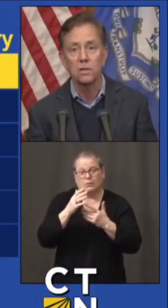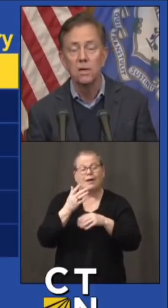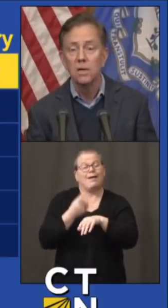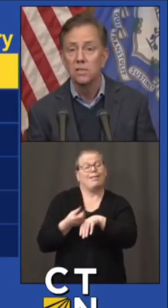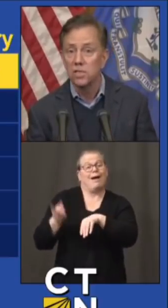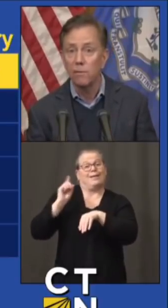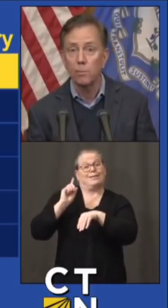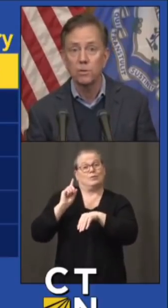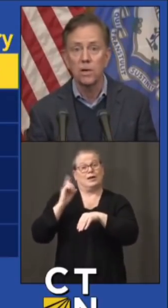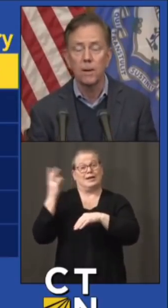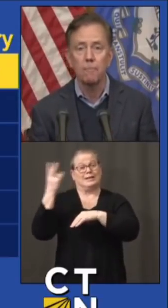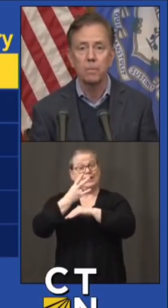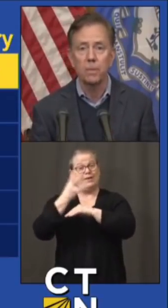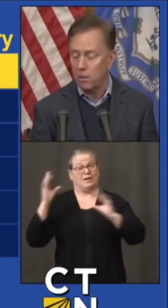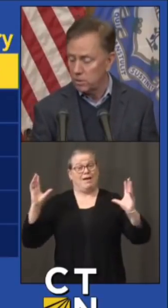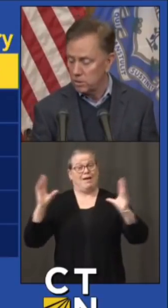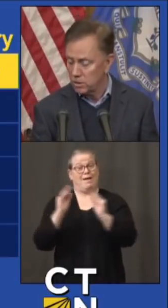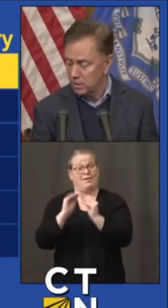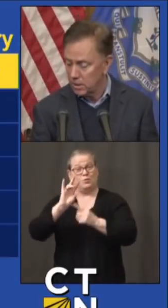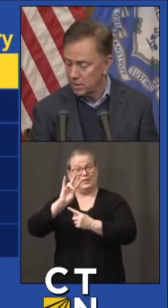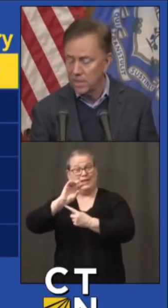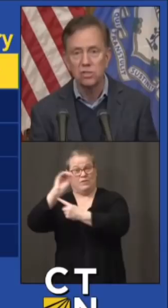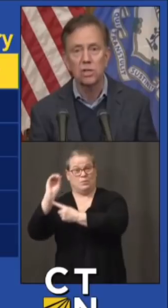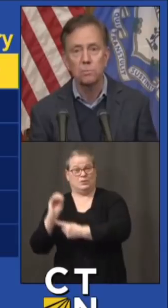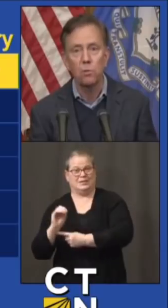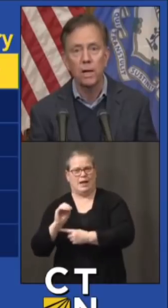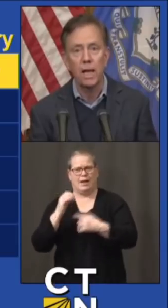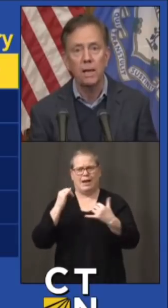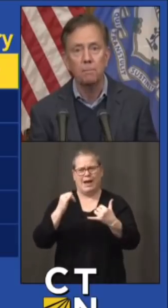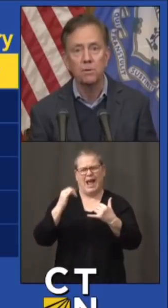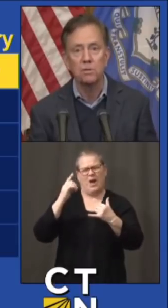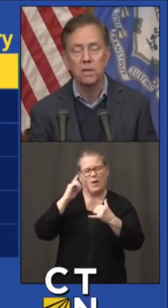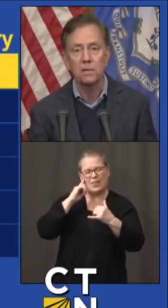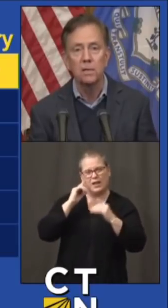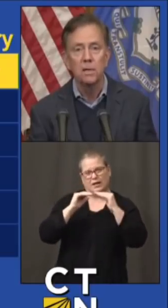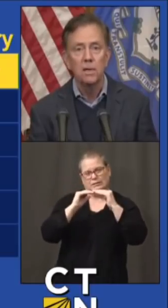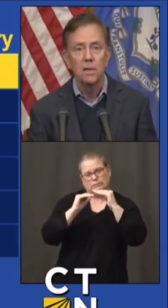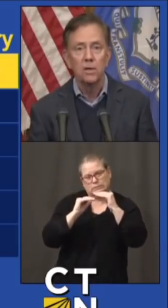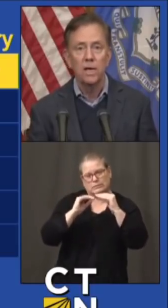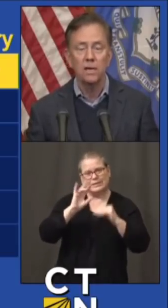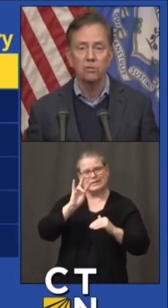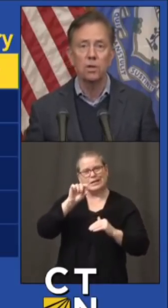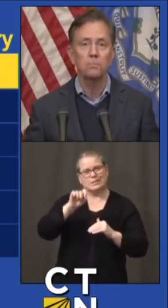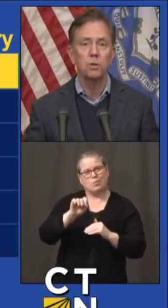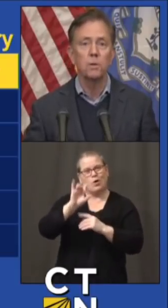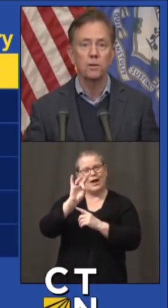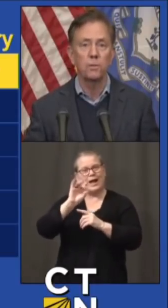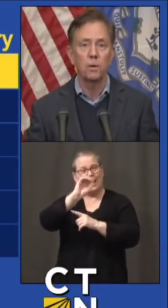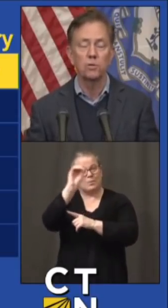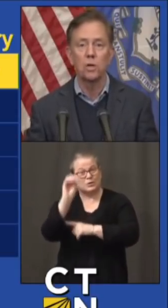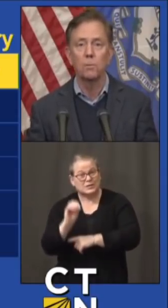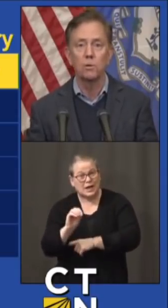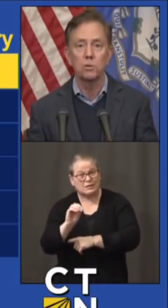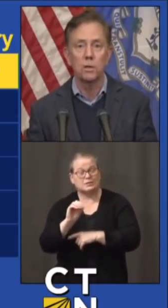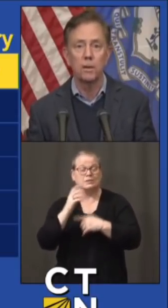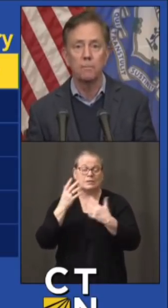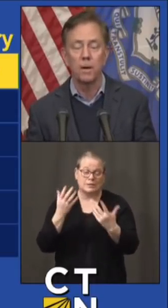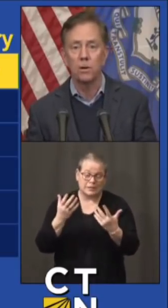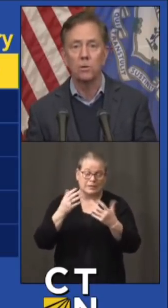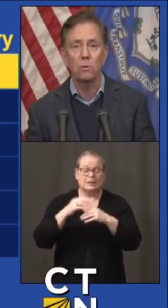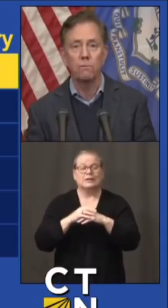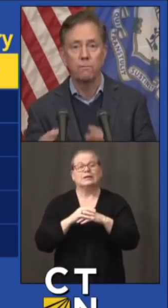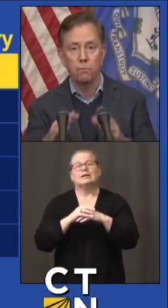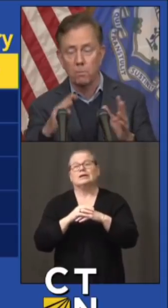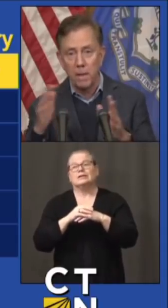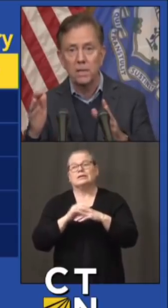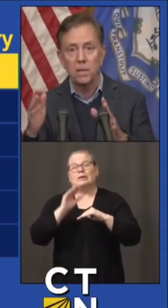was 7%. Now it's, I think, 6.8%. You can't jump too much from those numbers. I